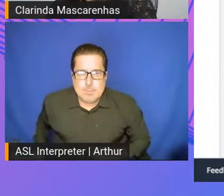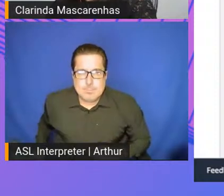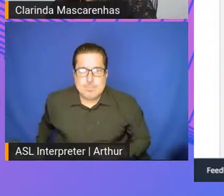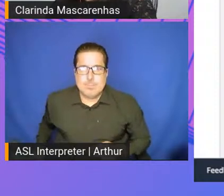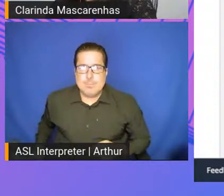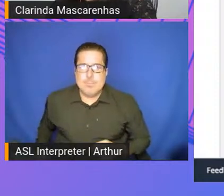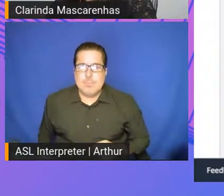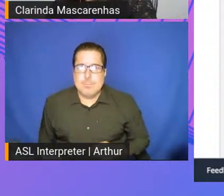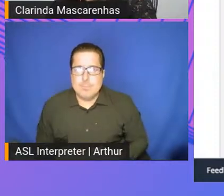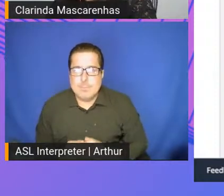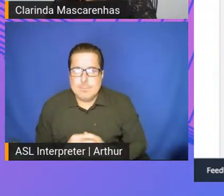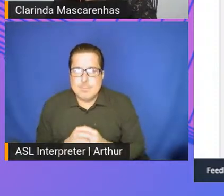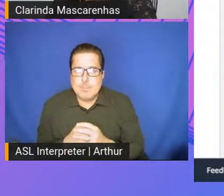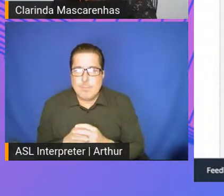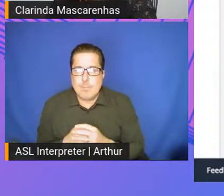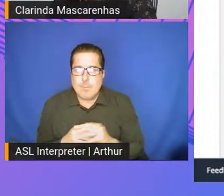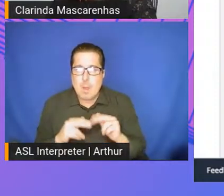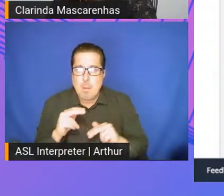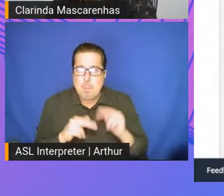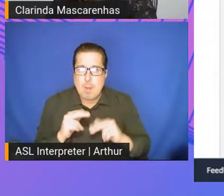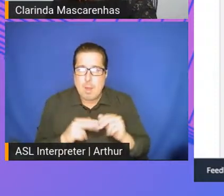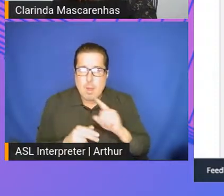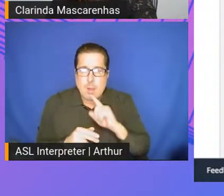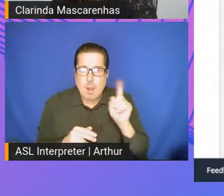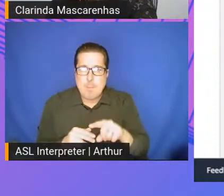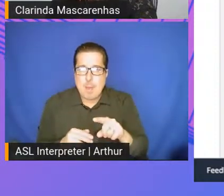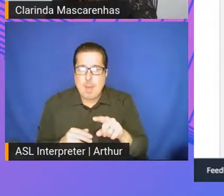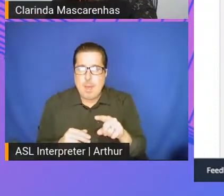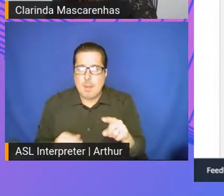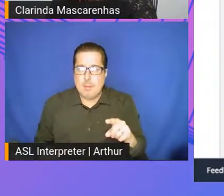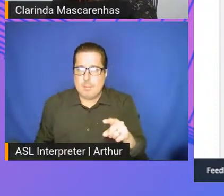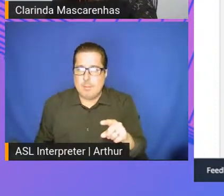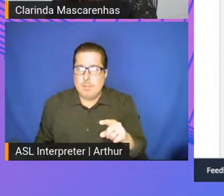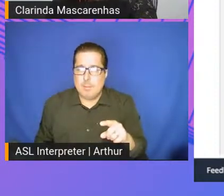The build command npm install.